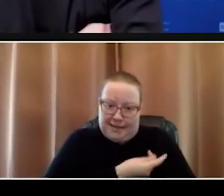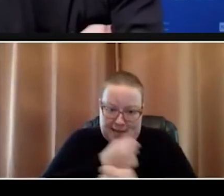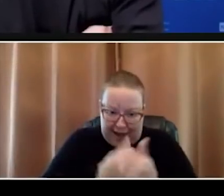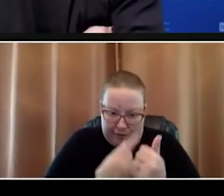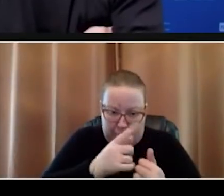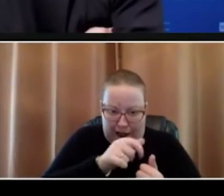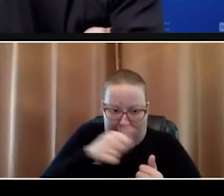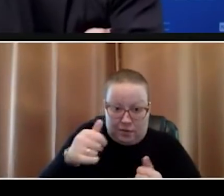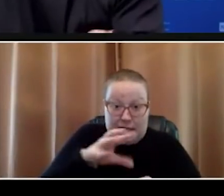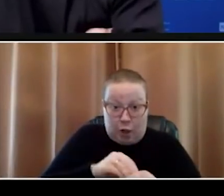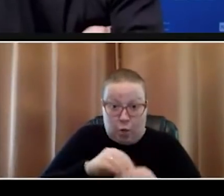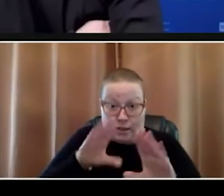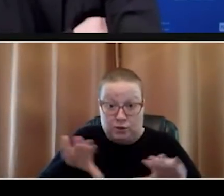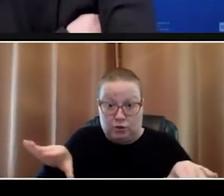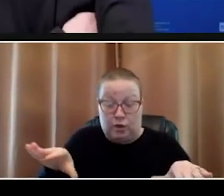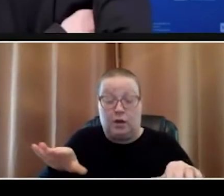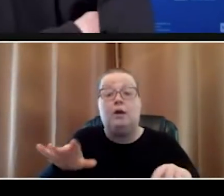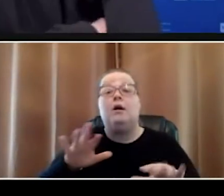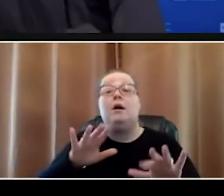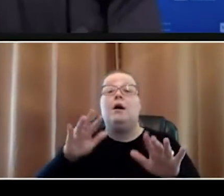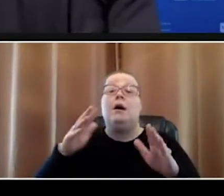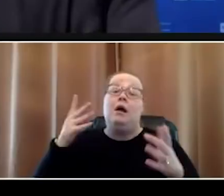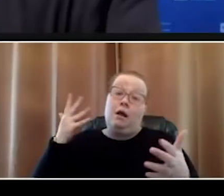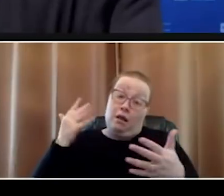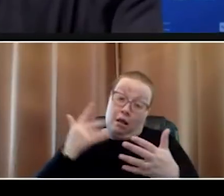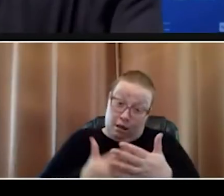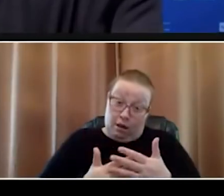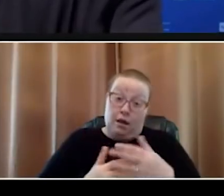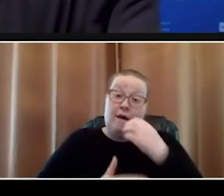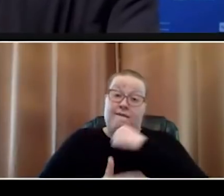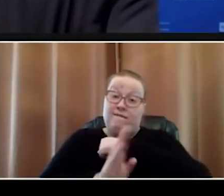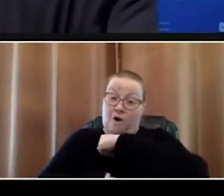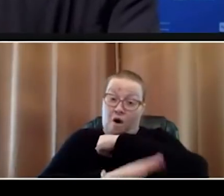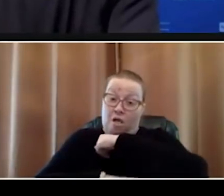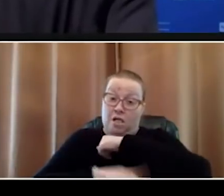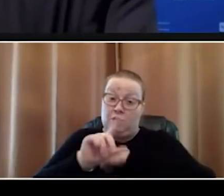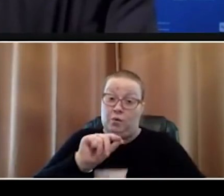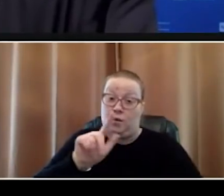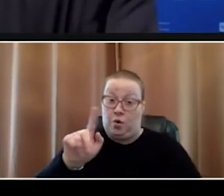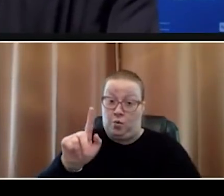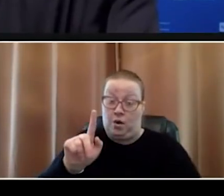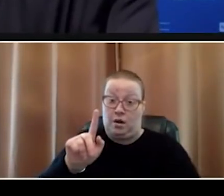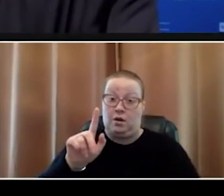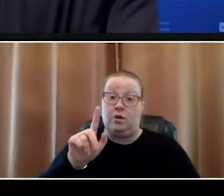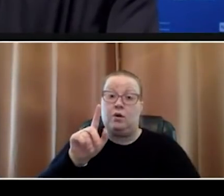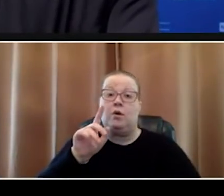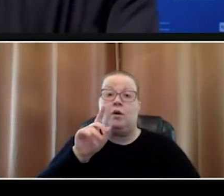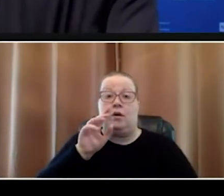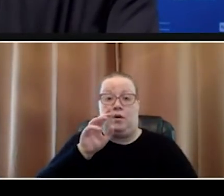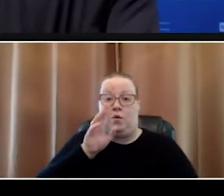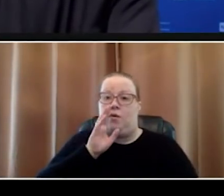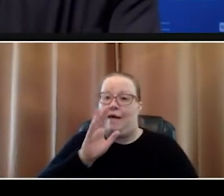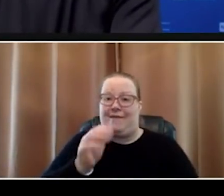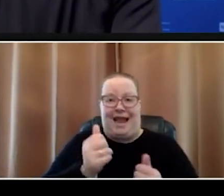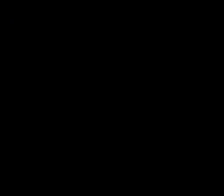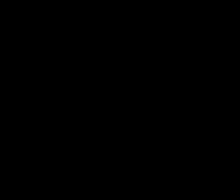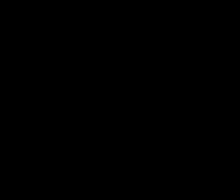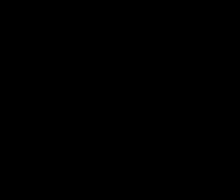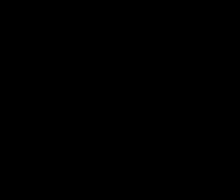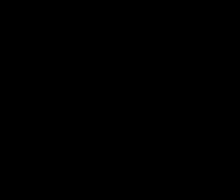I think by the time we get to the fall of 2021, that we're going to have anybody, including children, can go to the